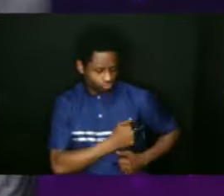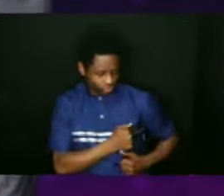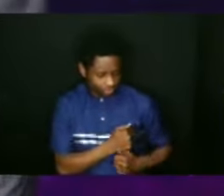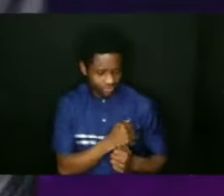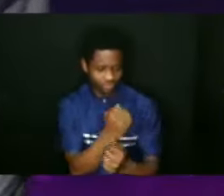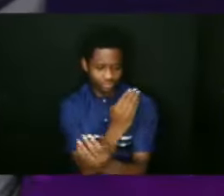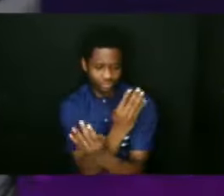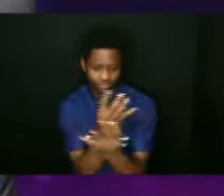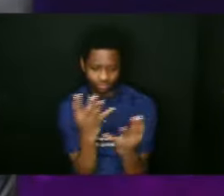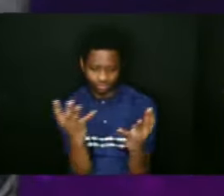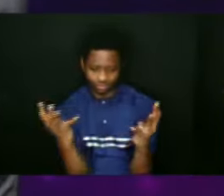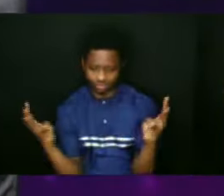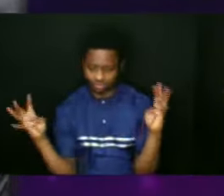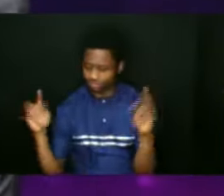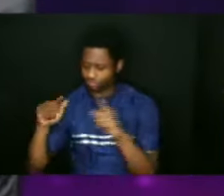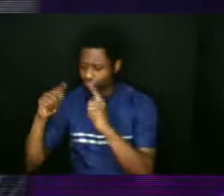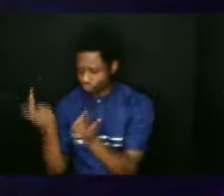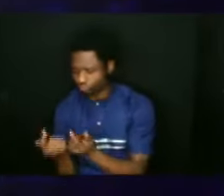Now,